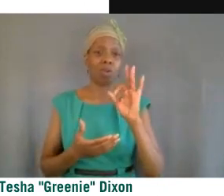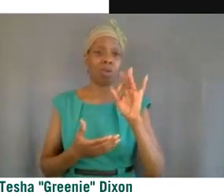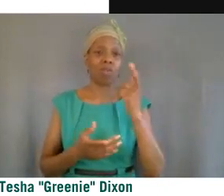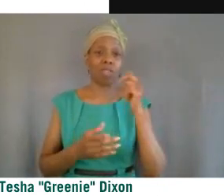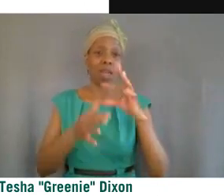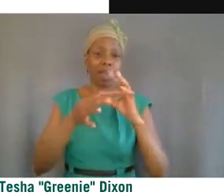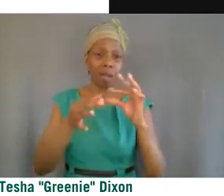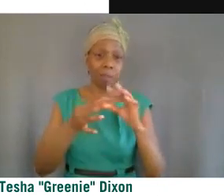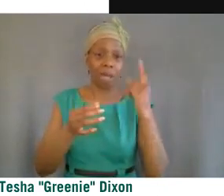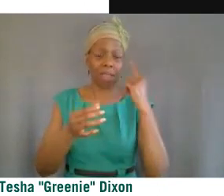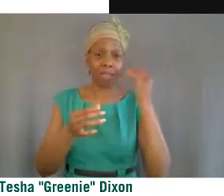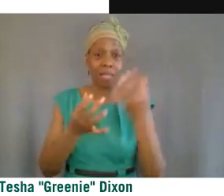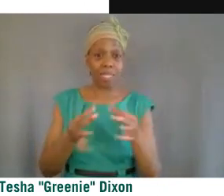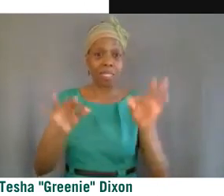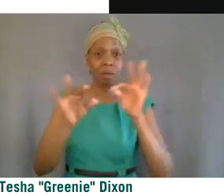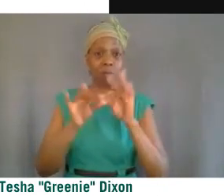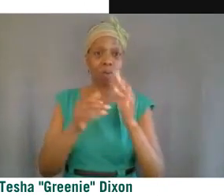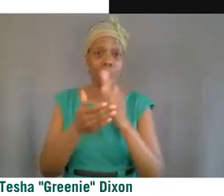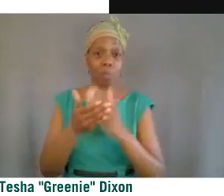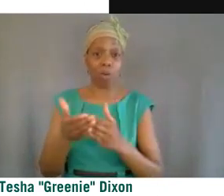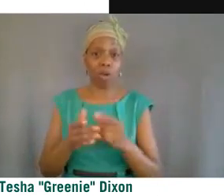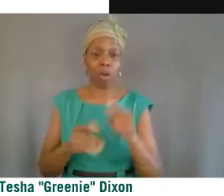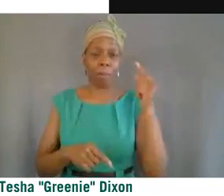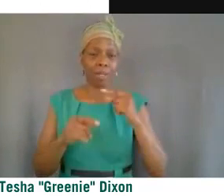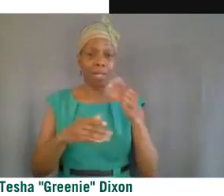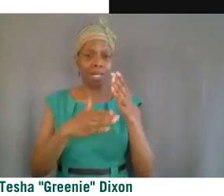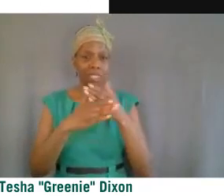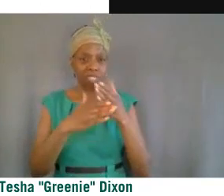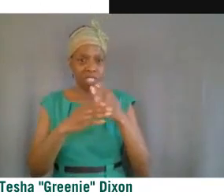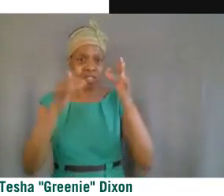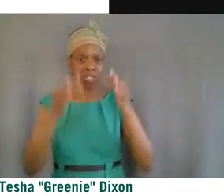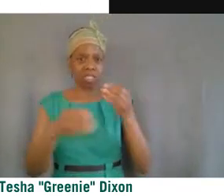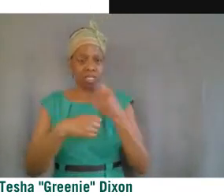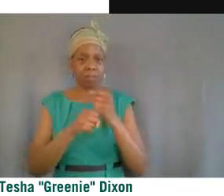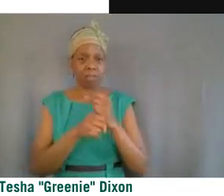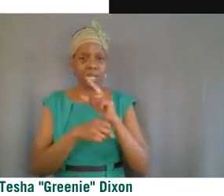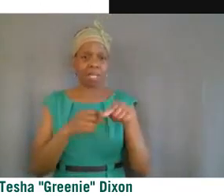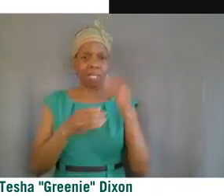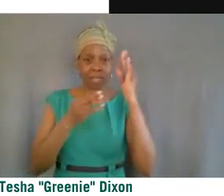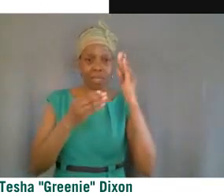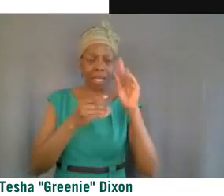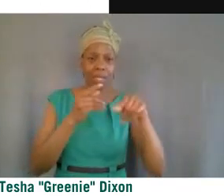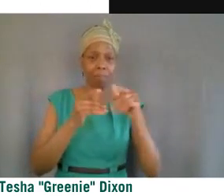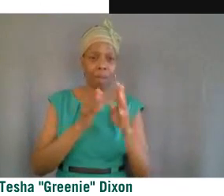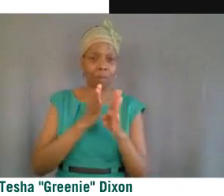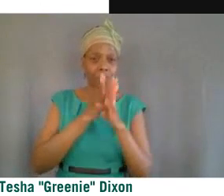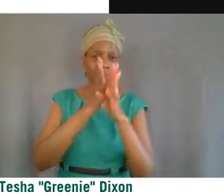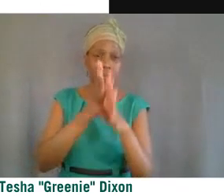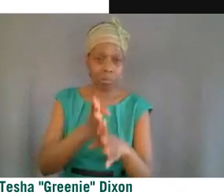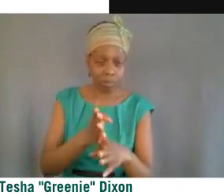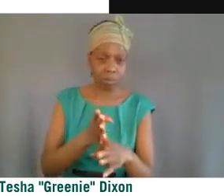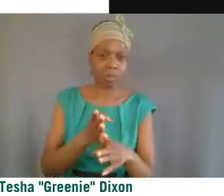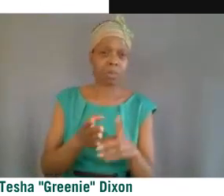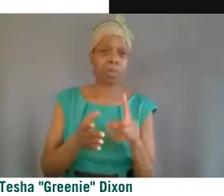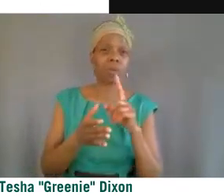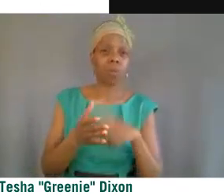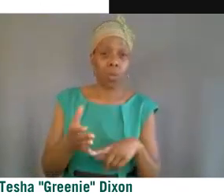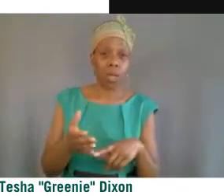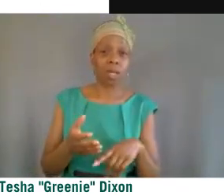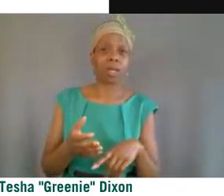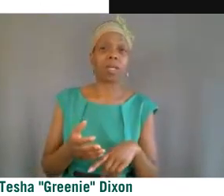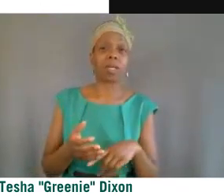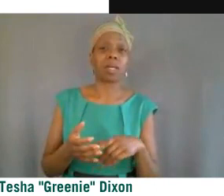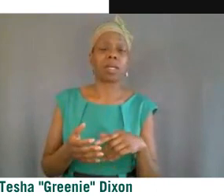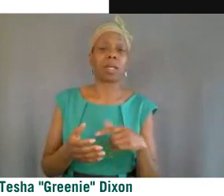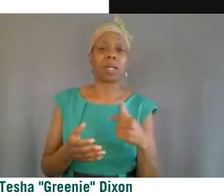is the important piece, back to that shared decision-making, and then thinking along the lines of going, okay, well, what are, I suppose, the